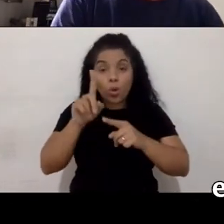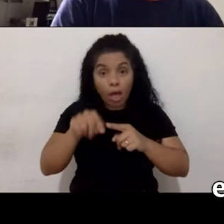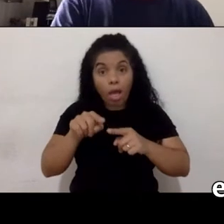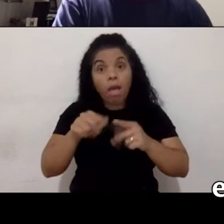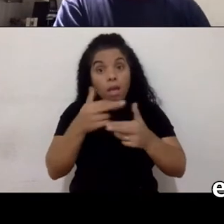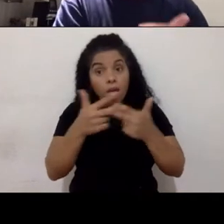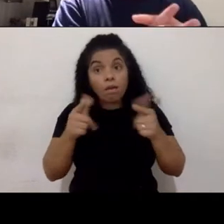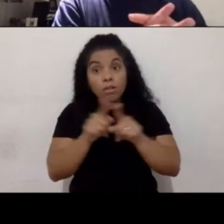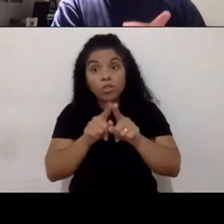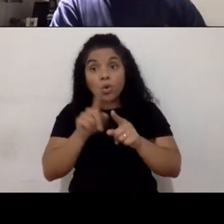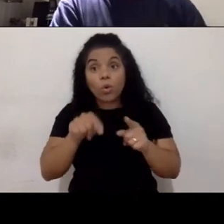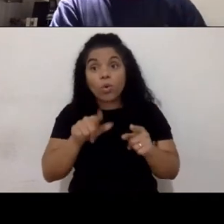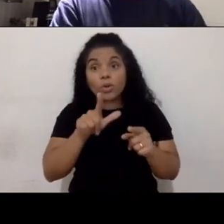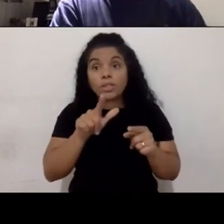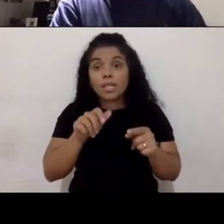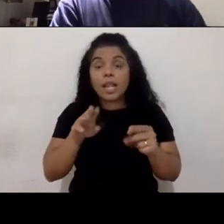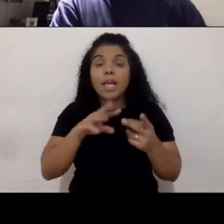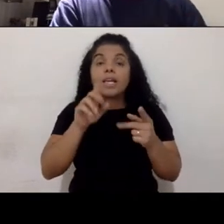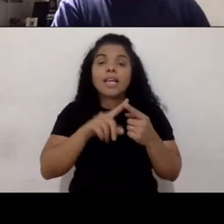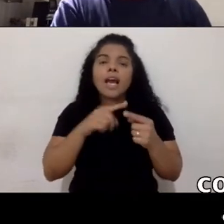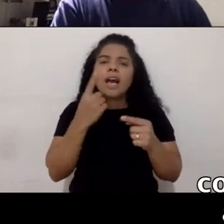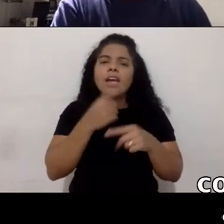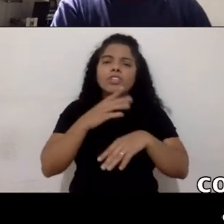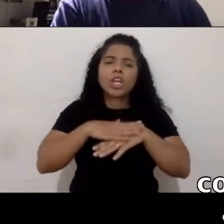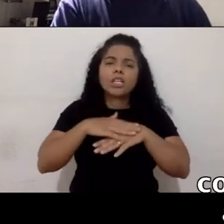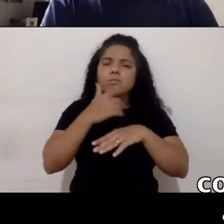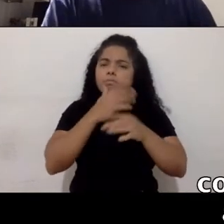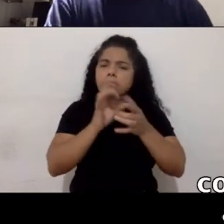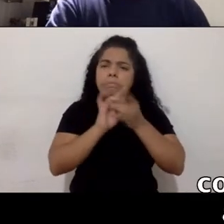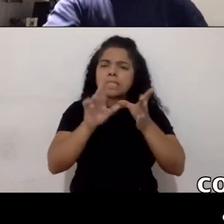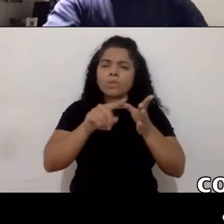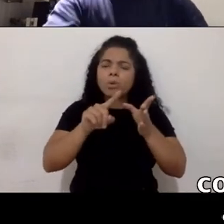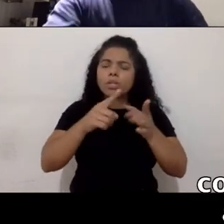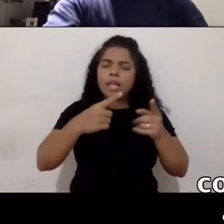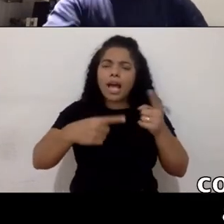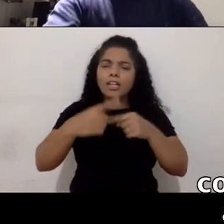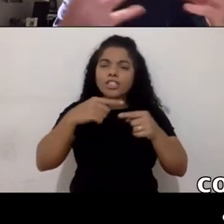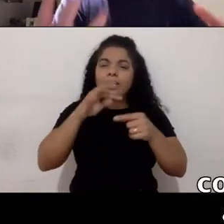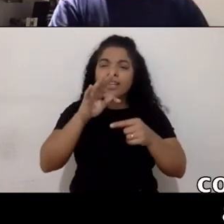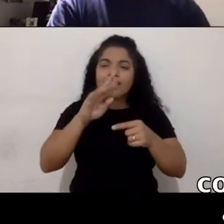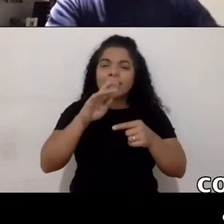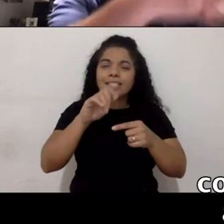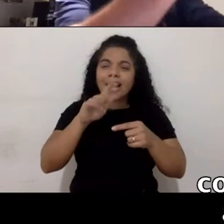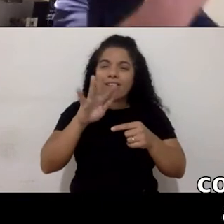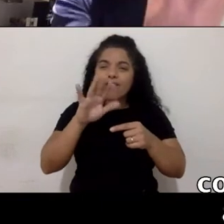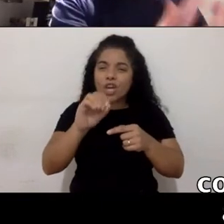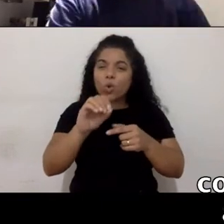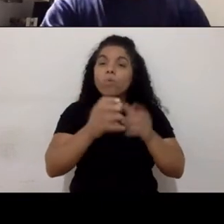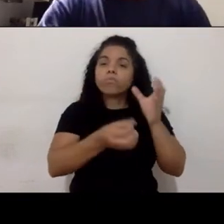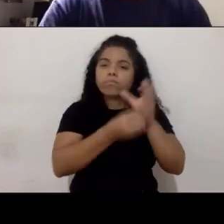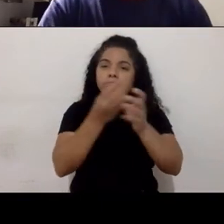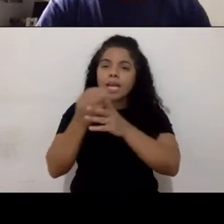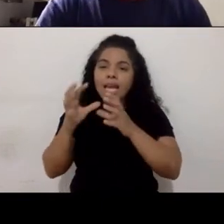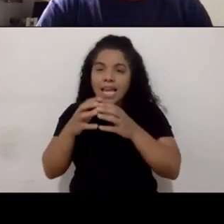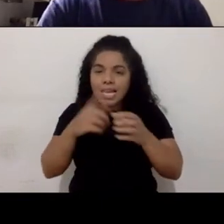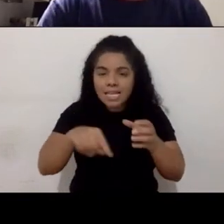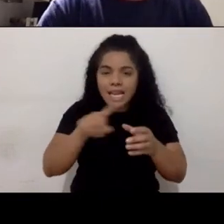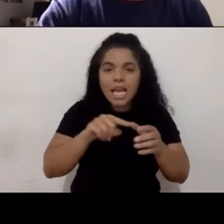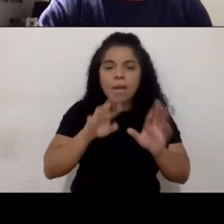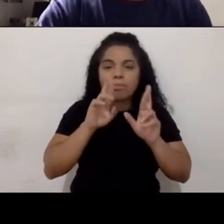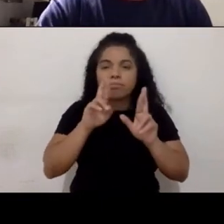go together. And so we'll build a team around that. And then we build the infrastructure and the architecture and the systems around that.